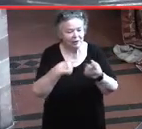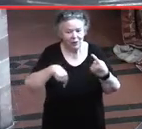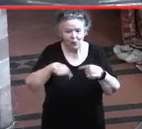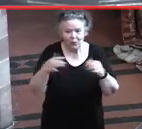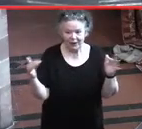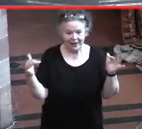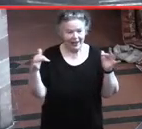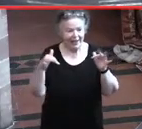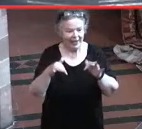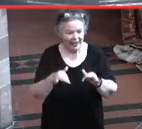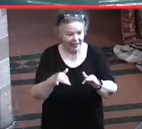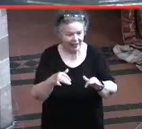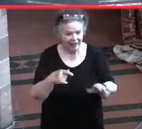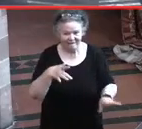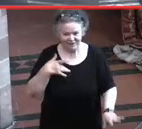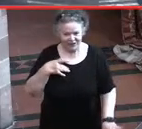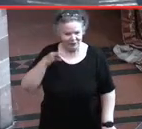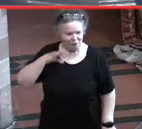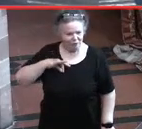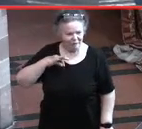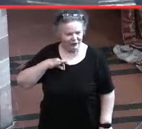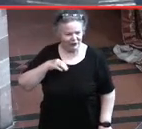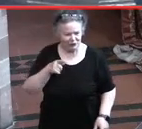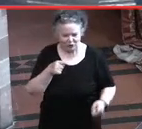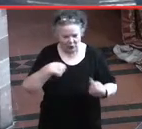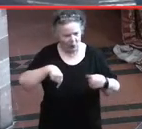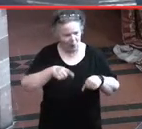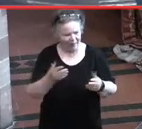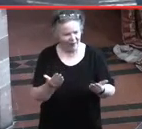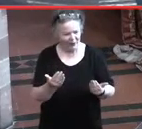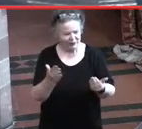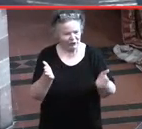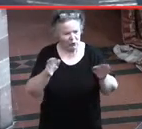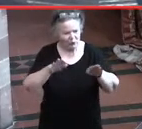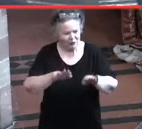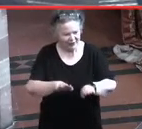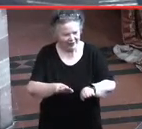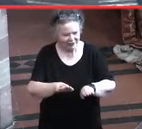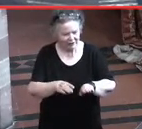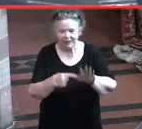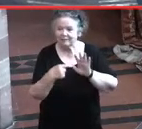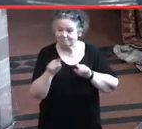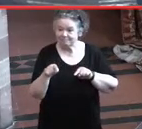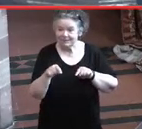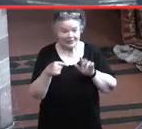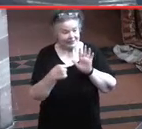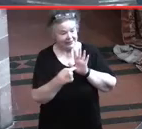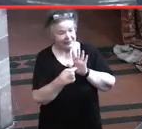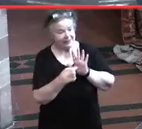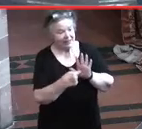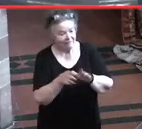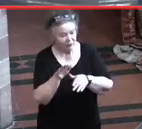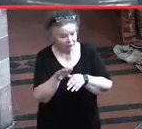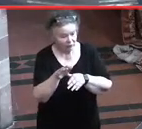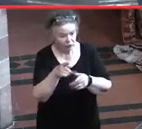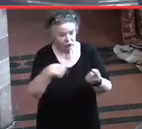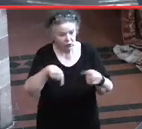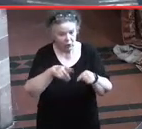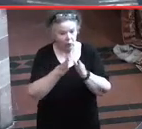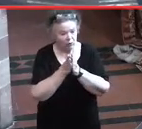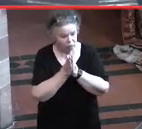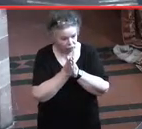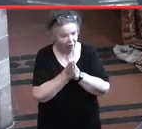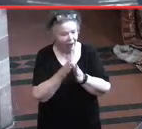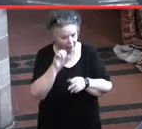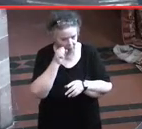great privilege to us to be hosting this ordination, and perhaps this can be a sign of things to come. Let's pray, shall we, that will be